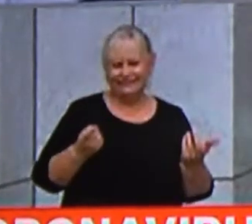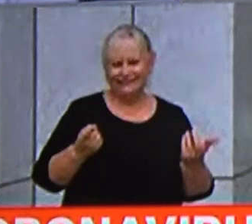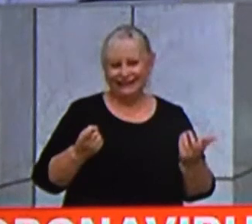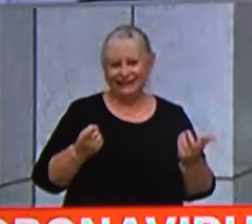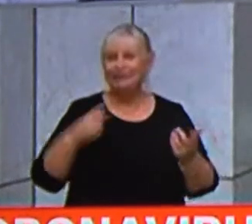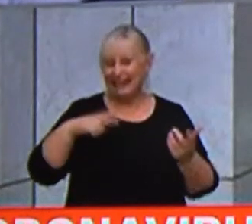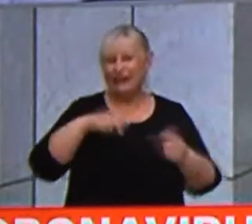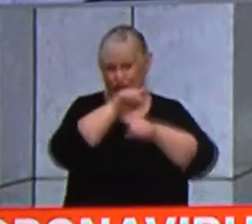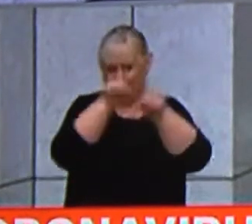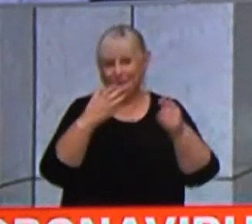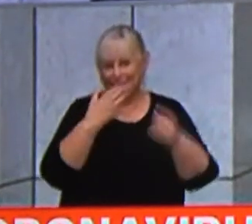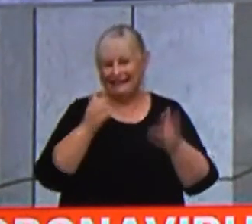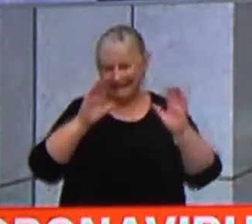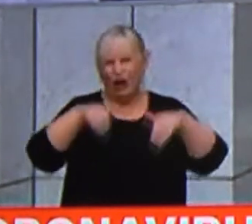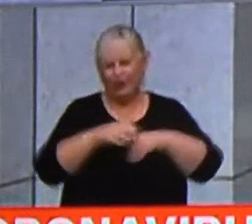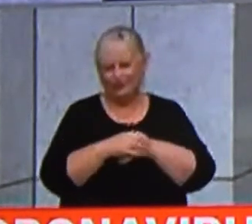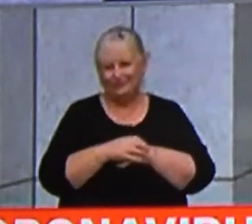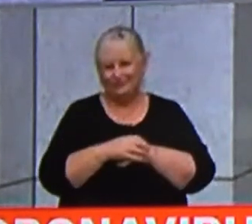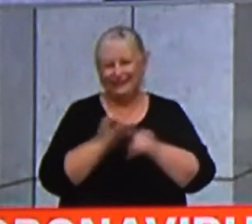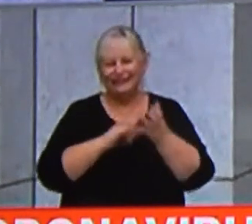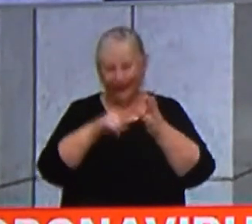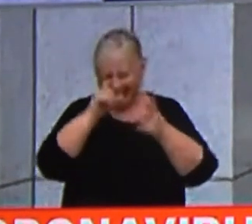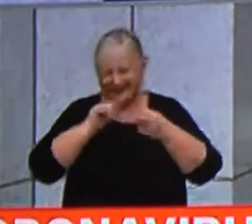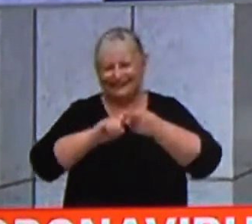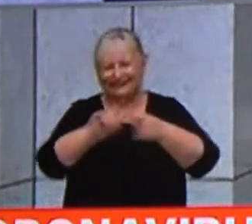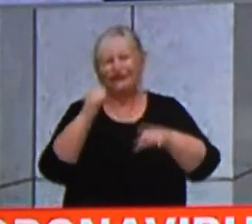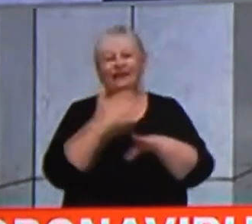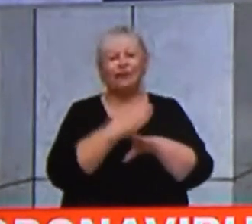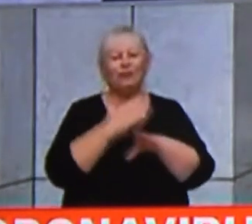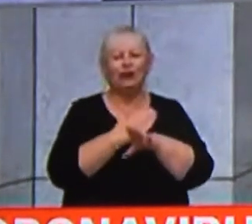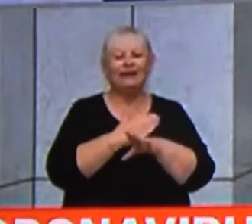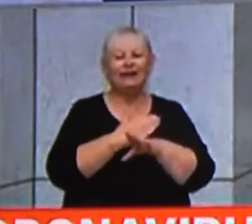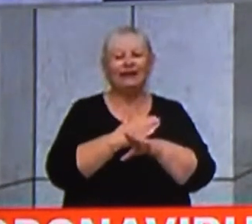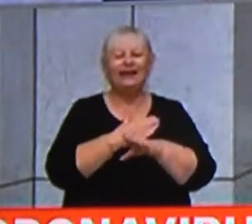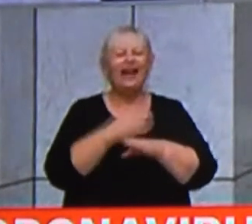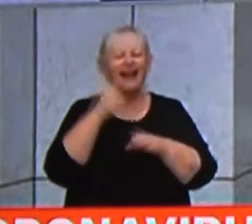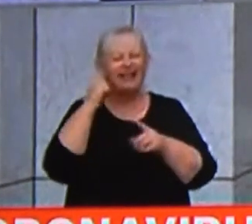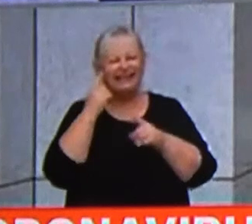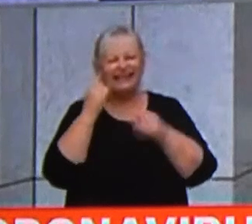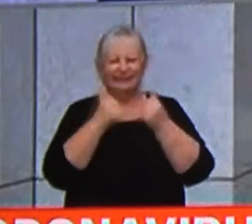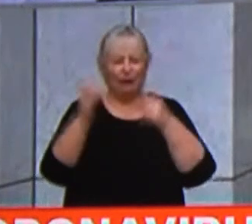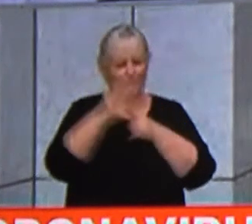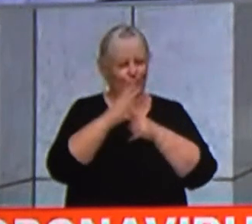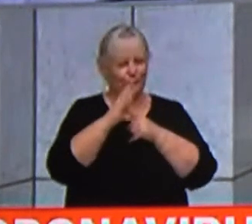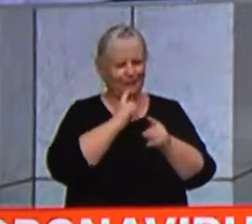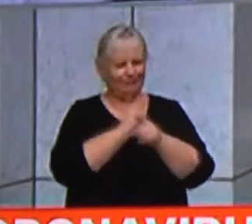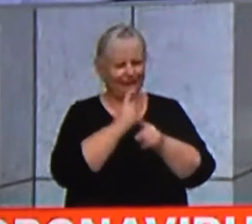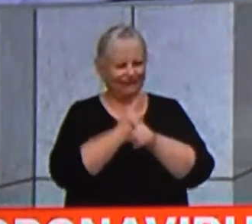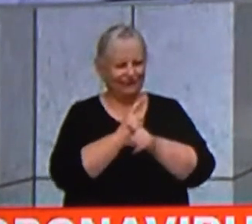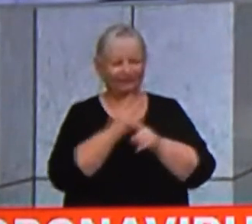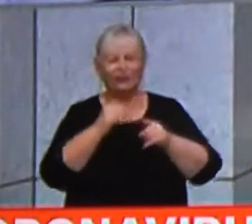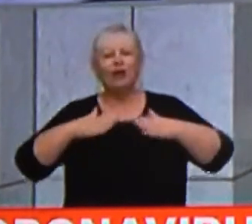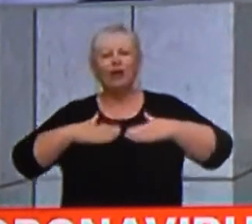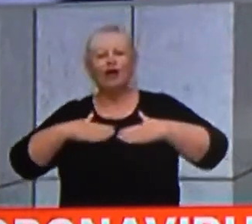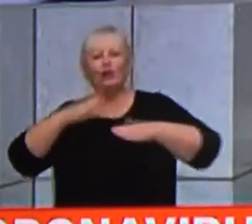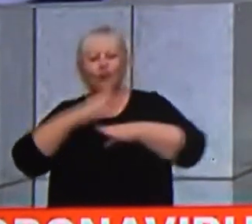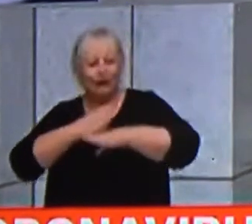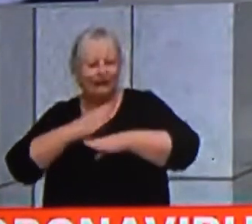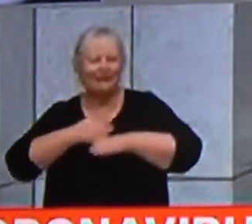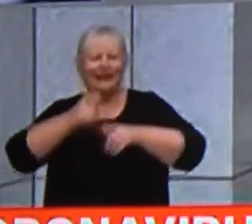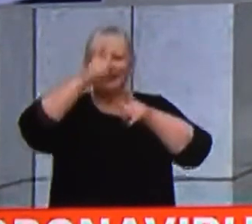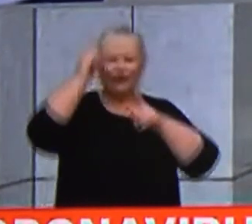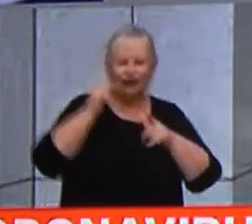together, and we need to be there for all vulnerable Australians. So I encourage all of us to remember and look after our mental